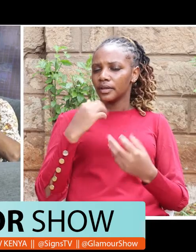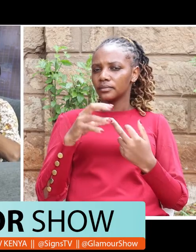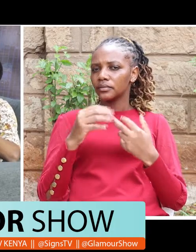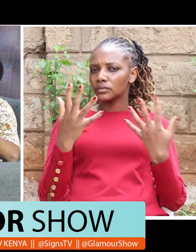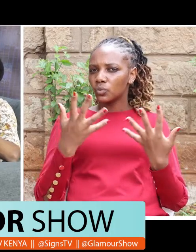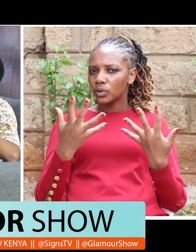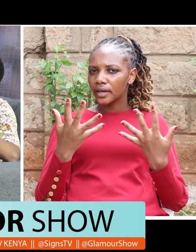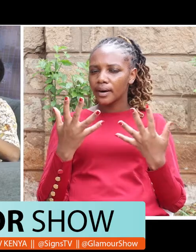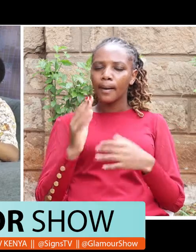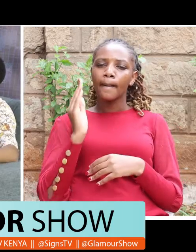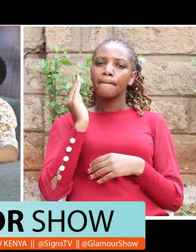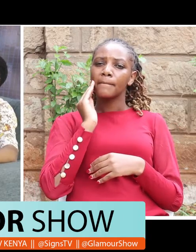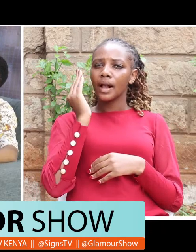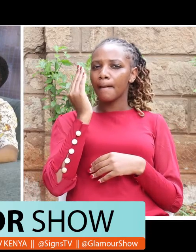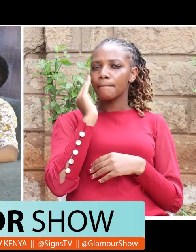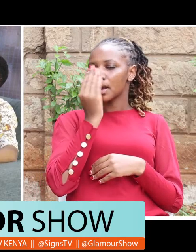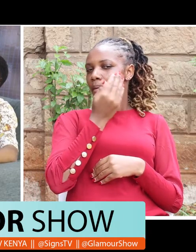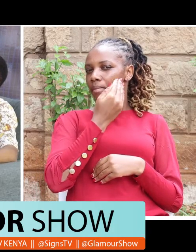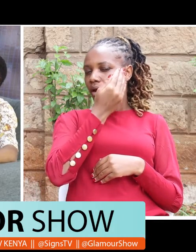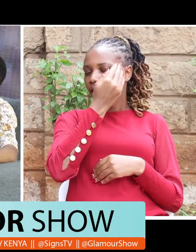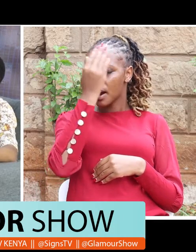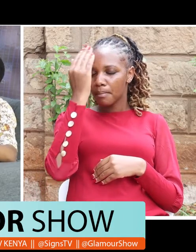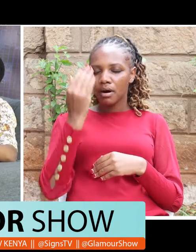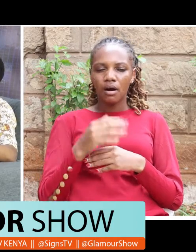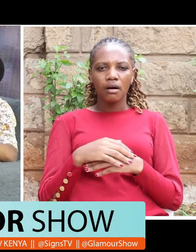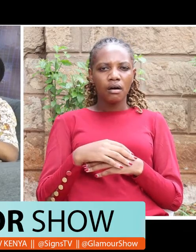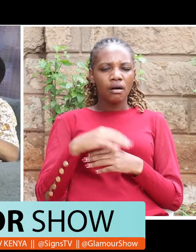I'll specialize makeup in